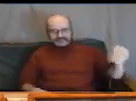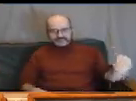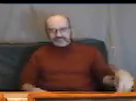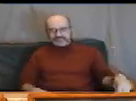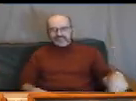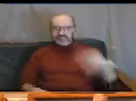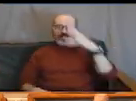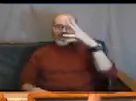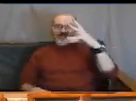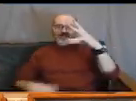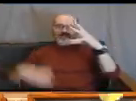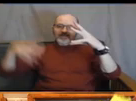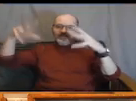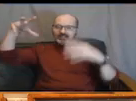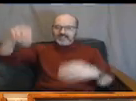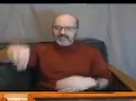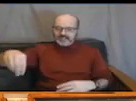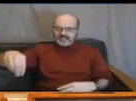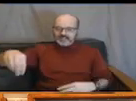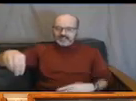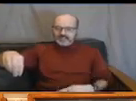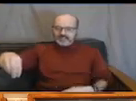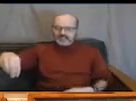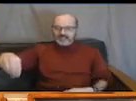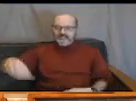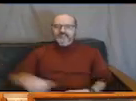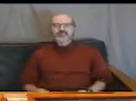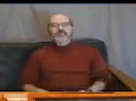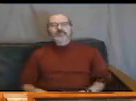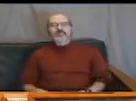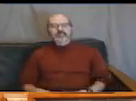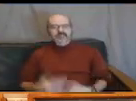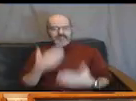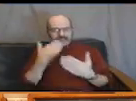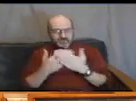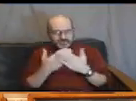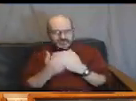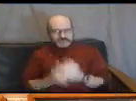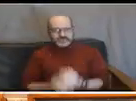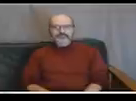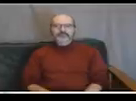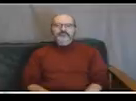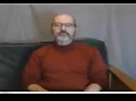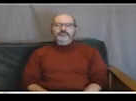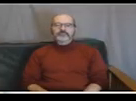catch. Toss and catch. Very good.